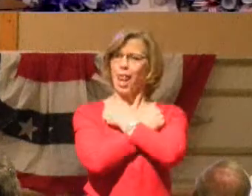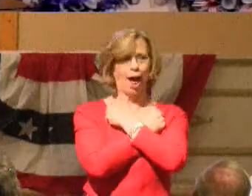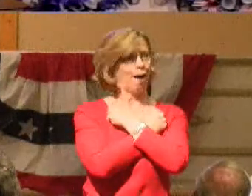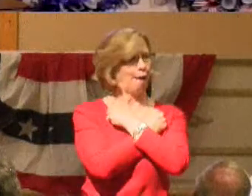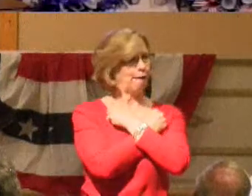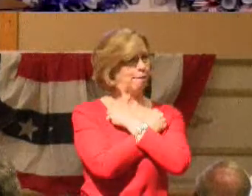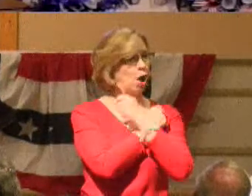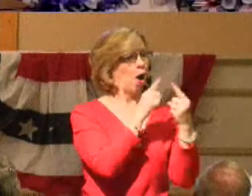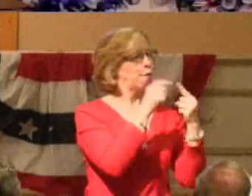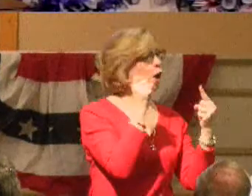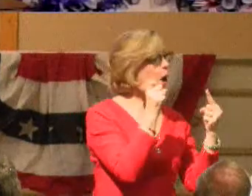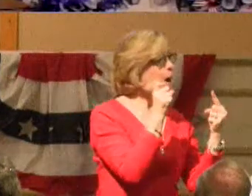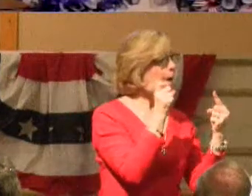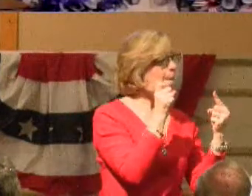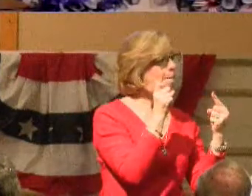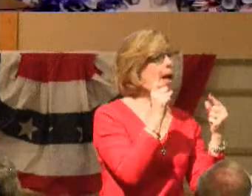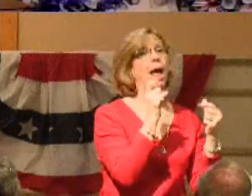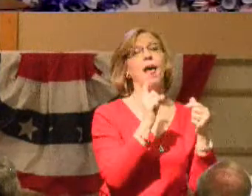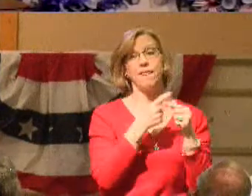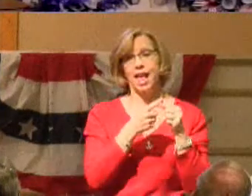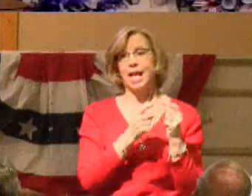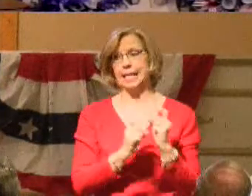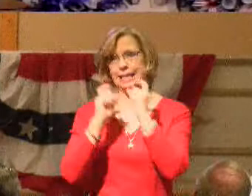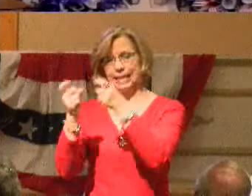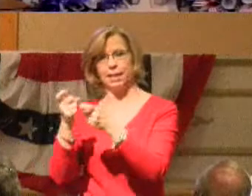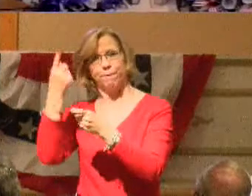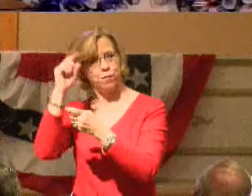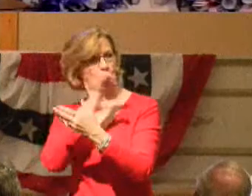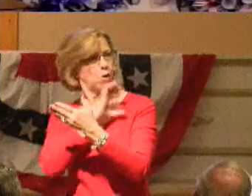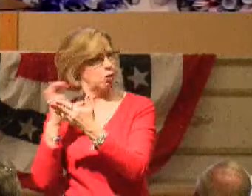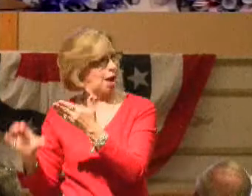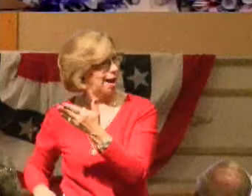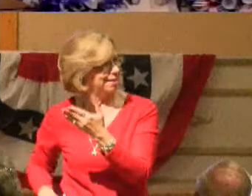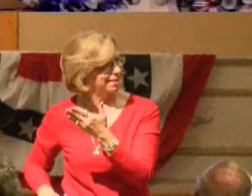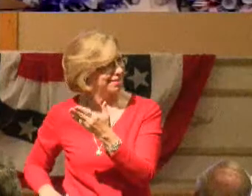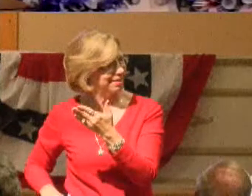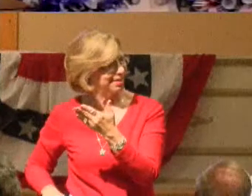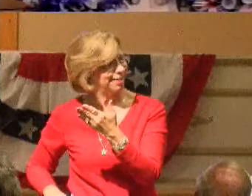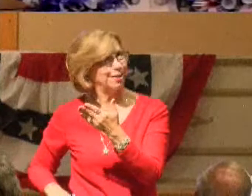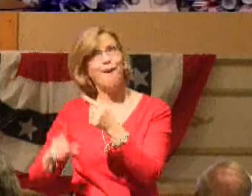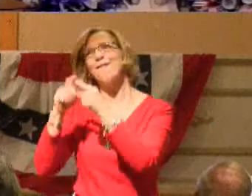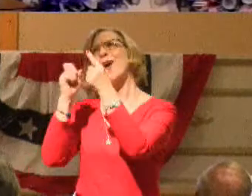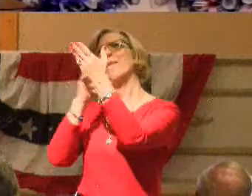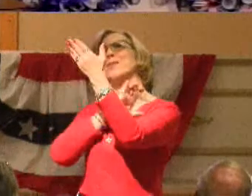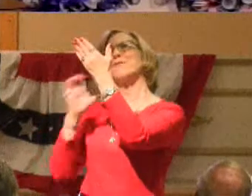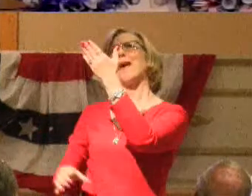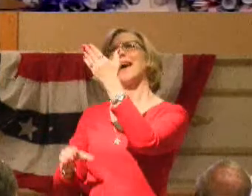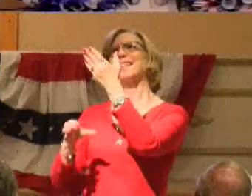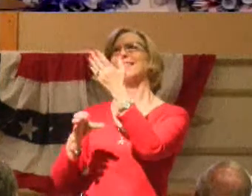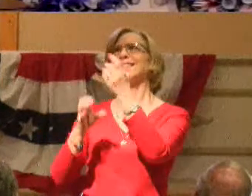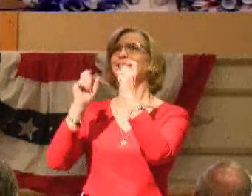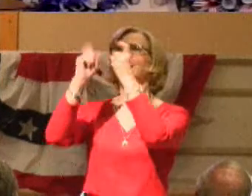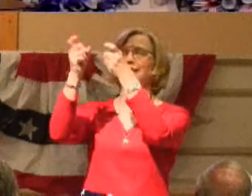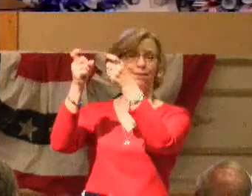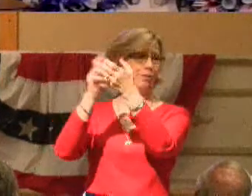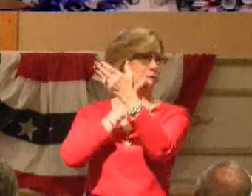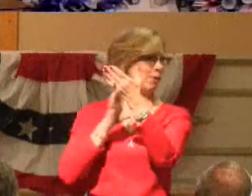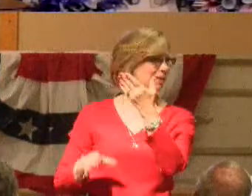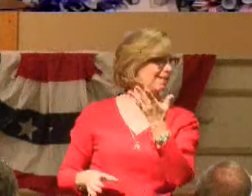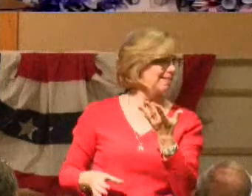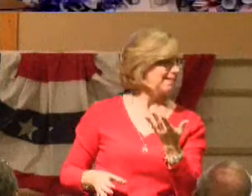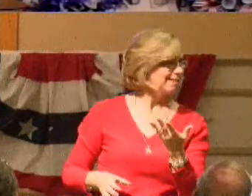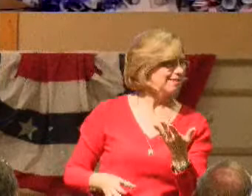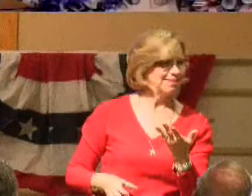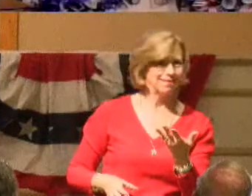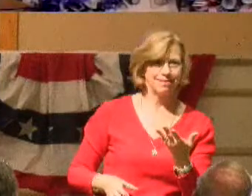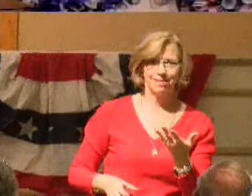from and to whom? Love from Christ and love to Christ. He answered the question. He says in Galatians